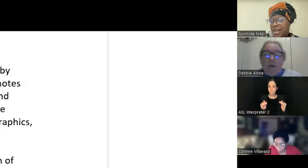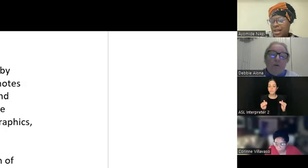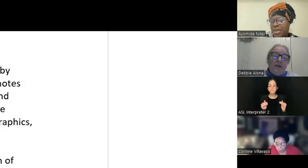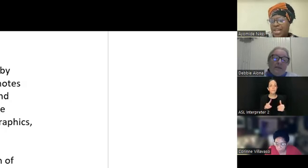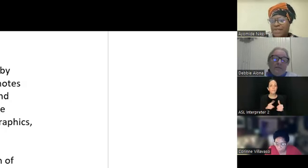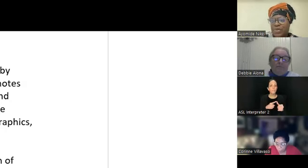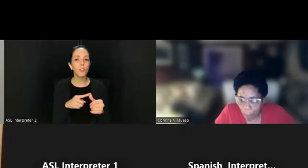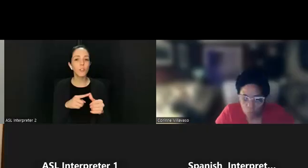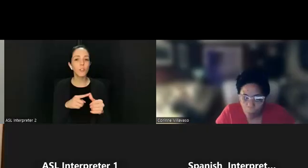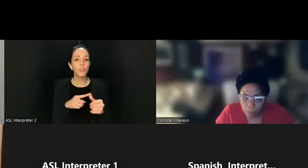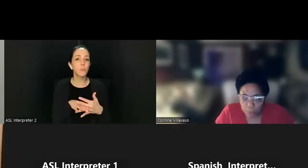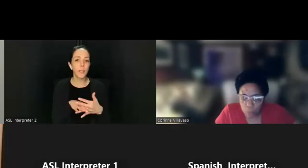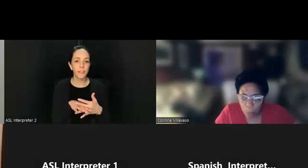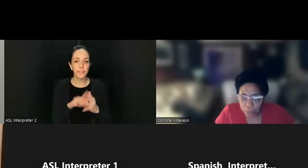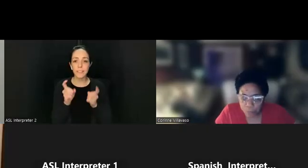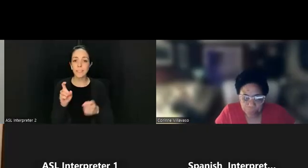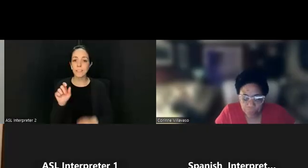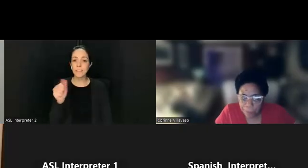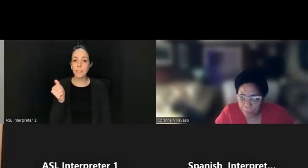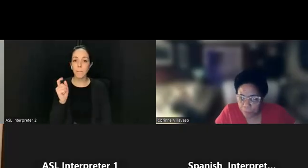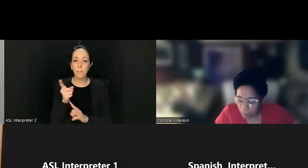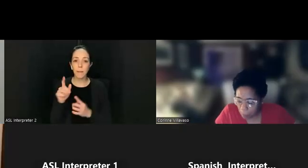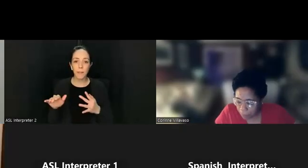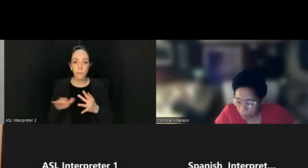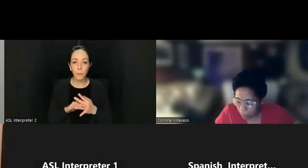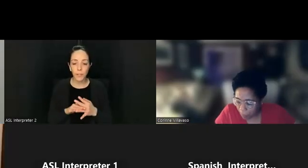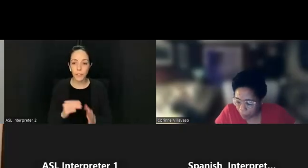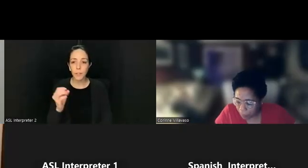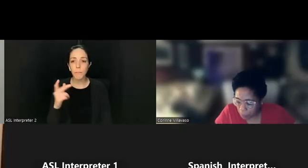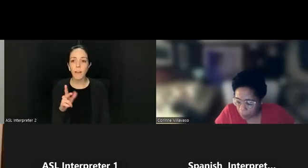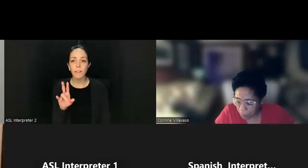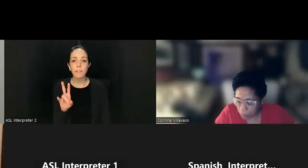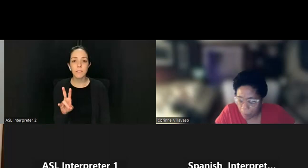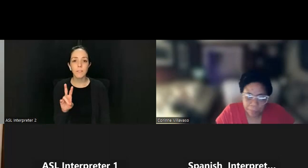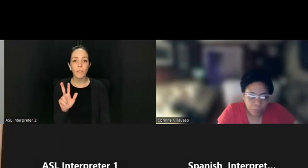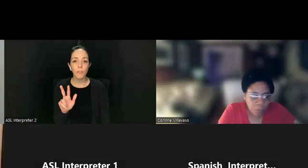break. Okay. I'll give you 10 minutes. So we'll come back at 7:32.